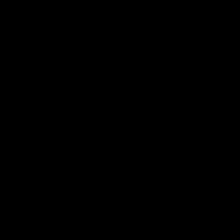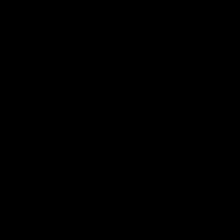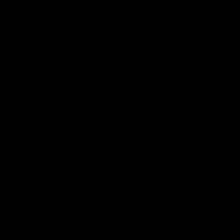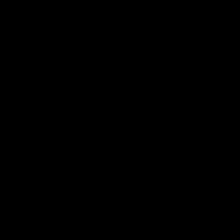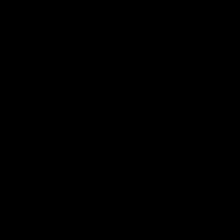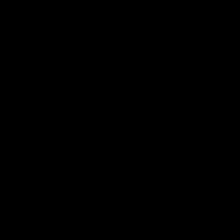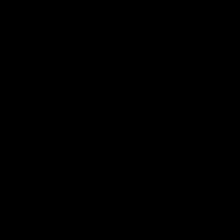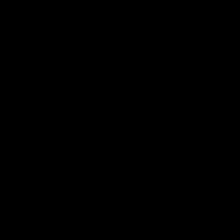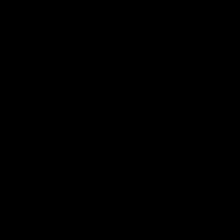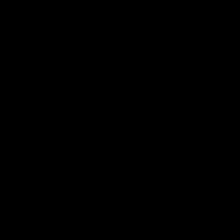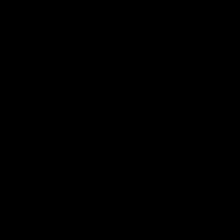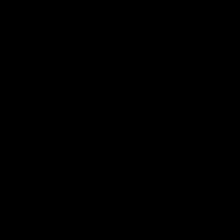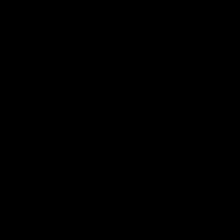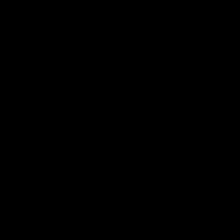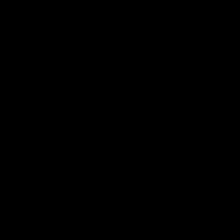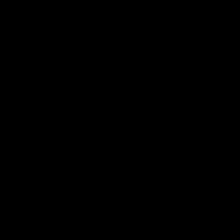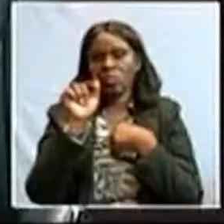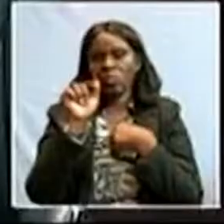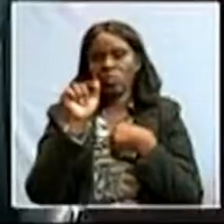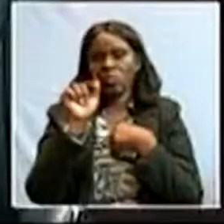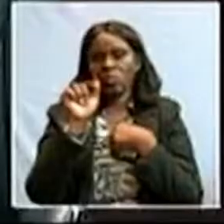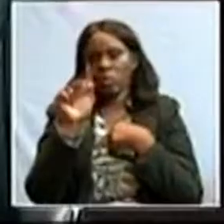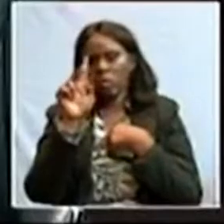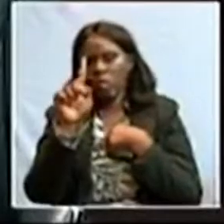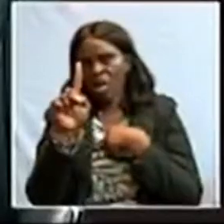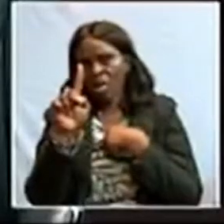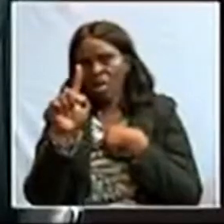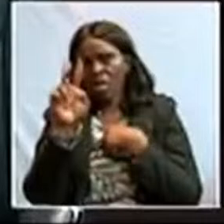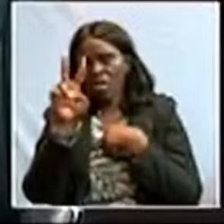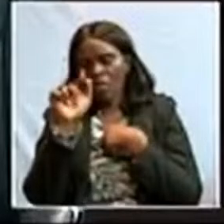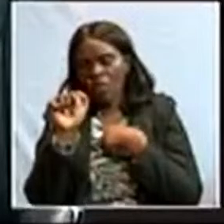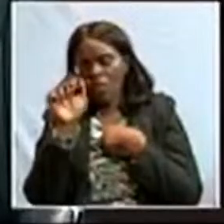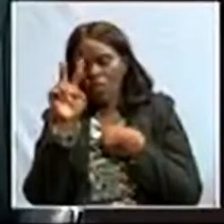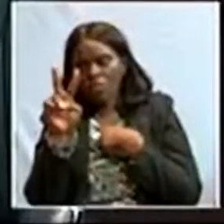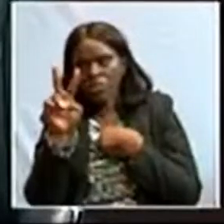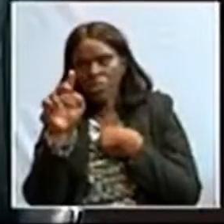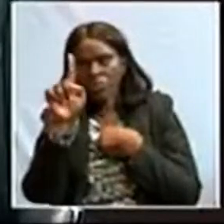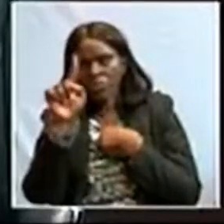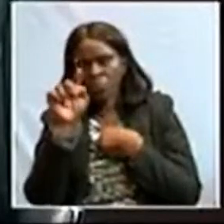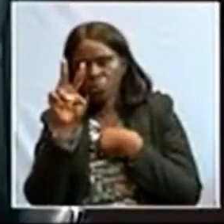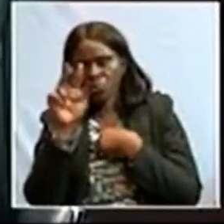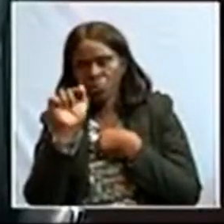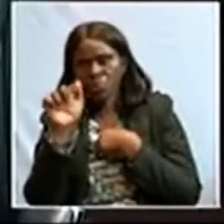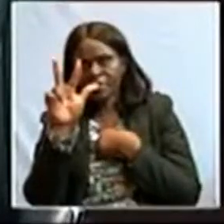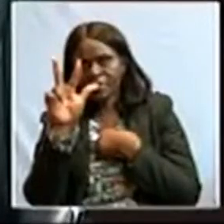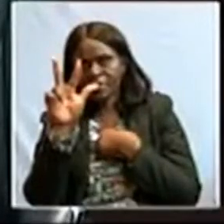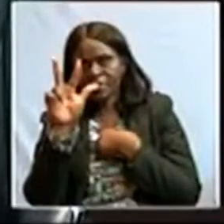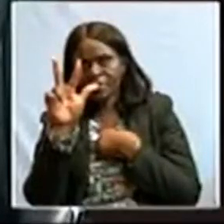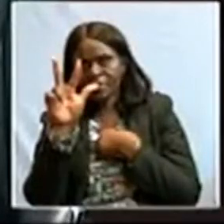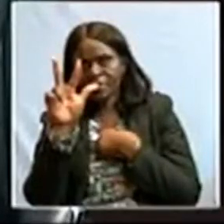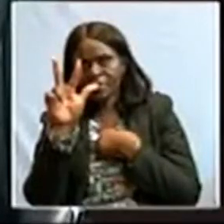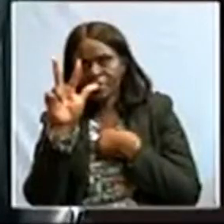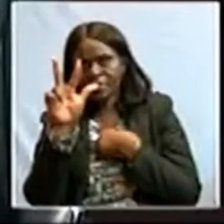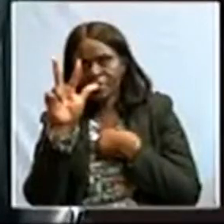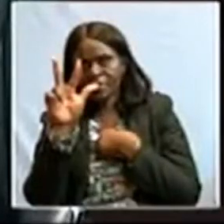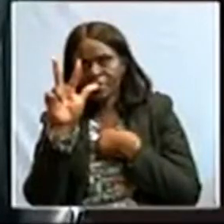Functions 2.1, 2.2, and then there's 2.3. Now 2.3 talks